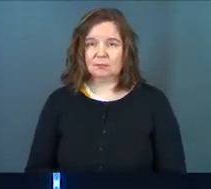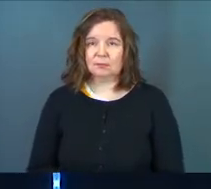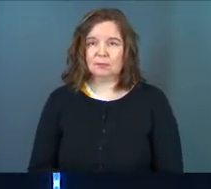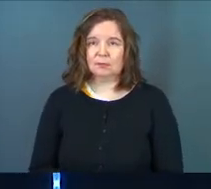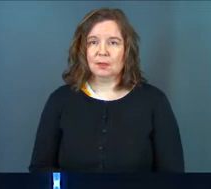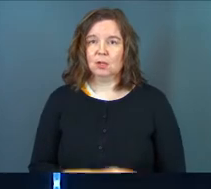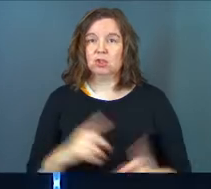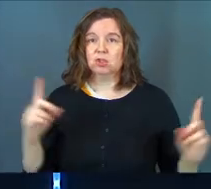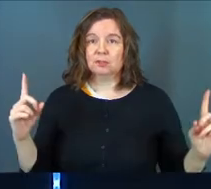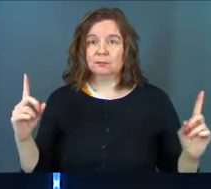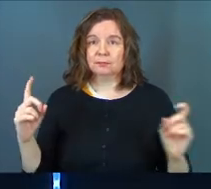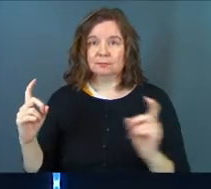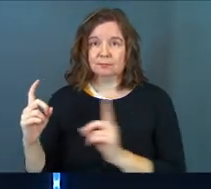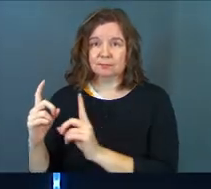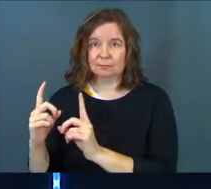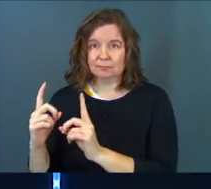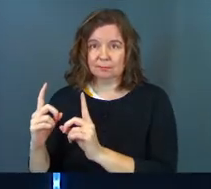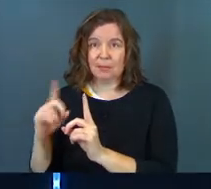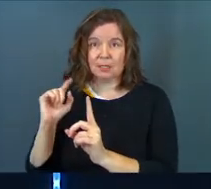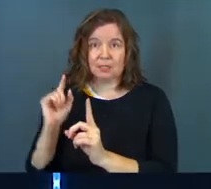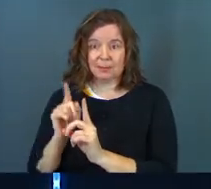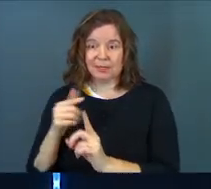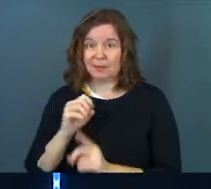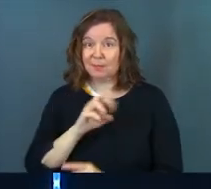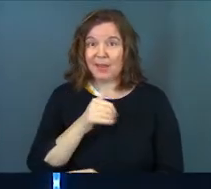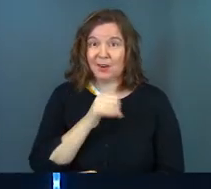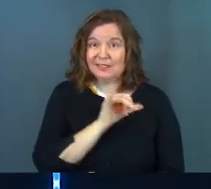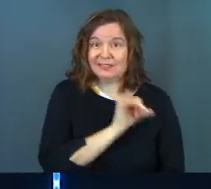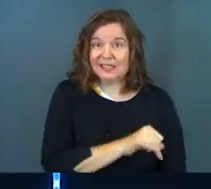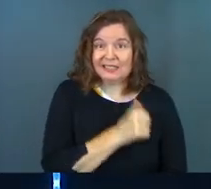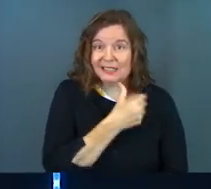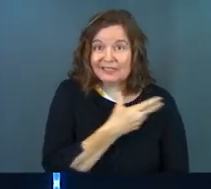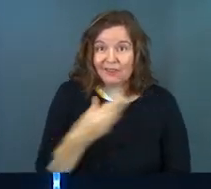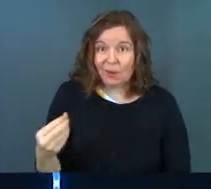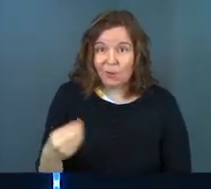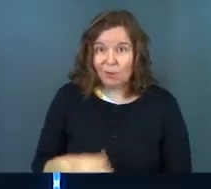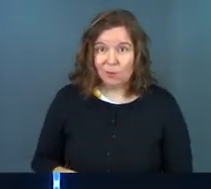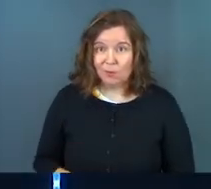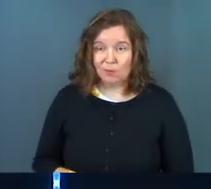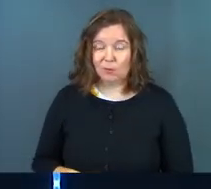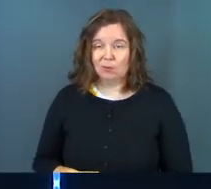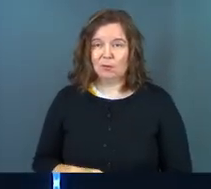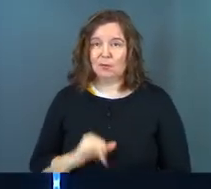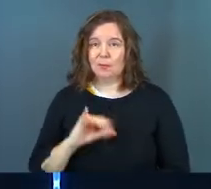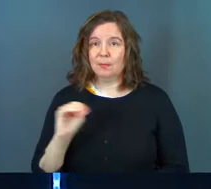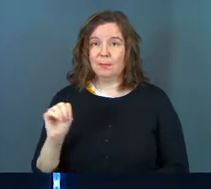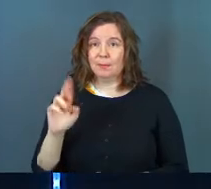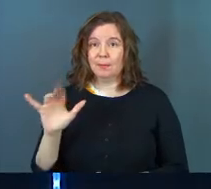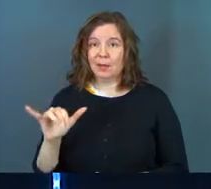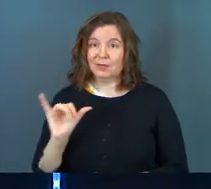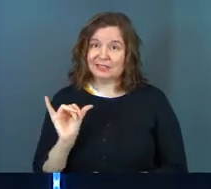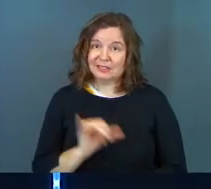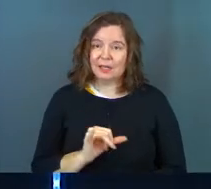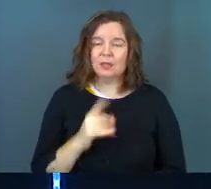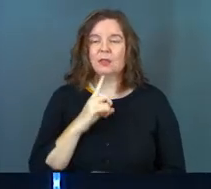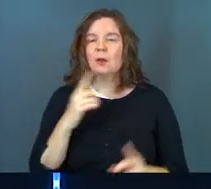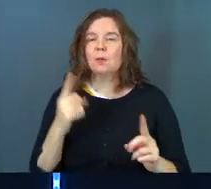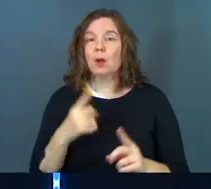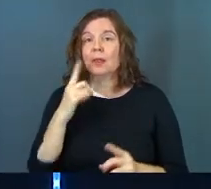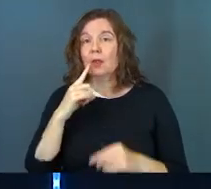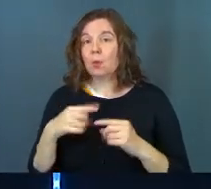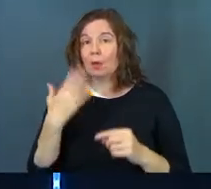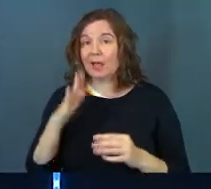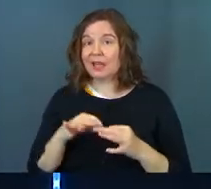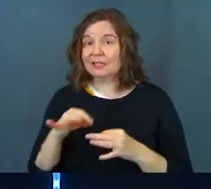But she goes out and she meets him. Mary doesn't even come out. Mary stays. Here's the point. I think